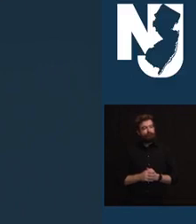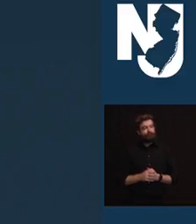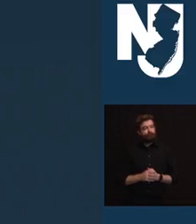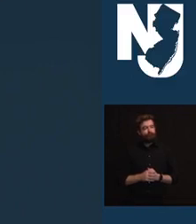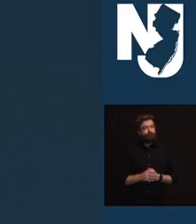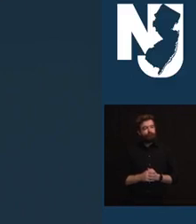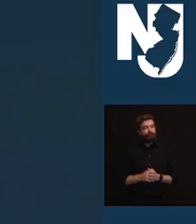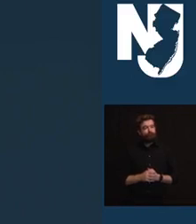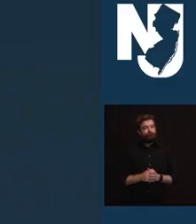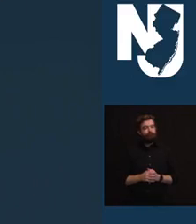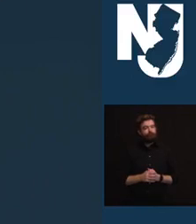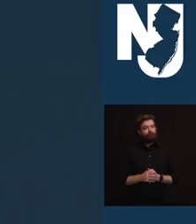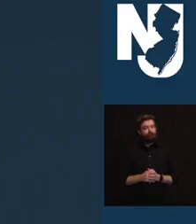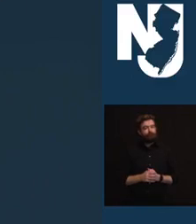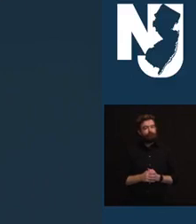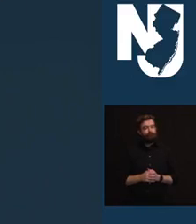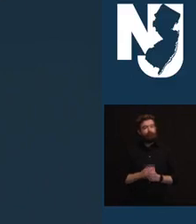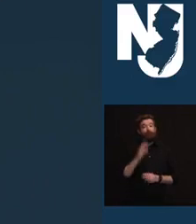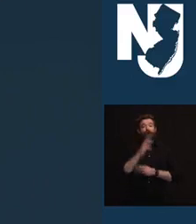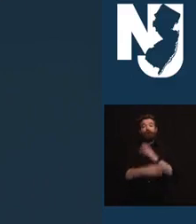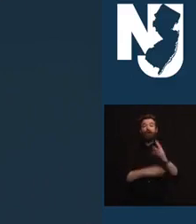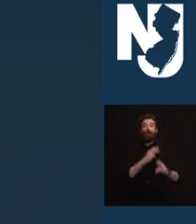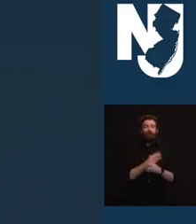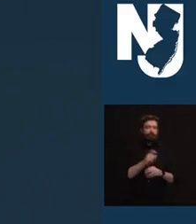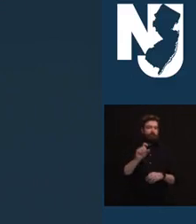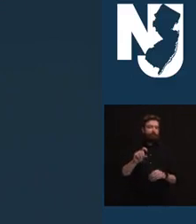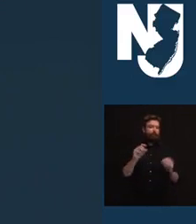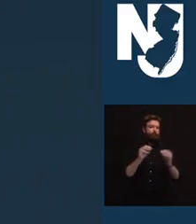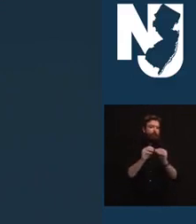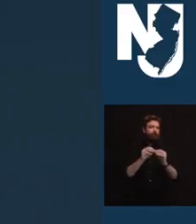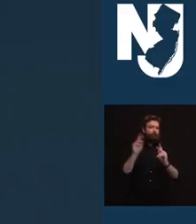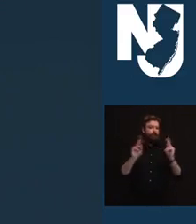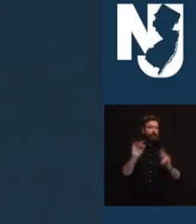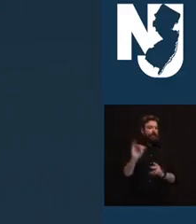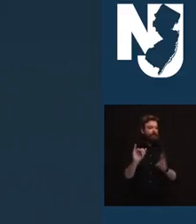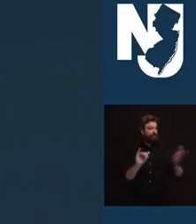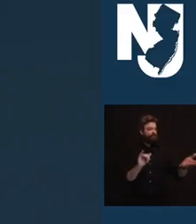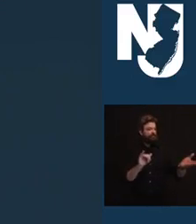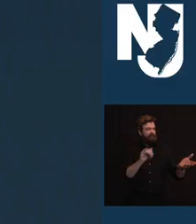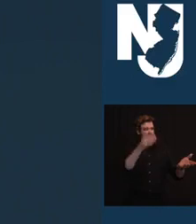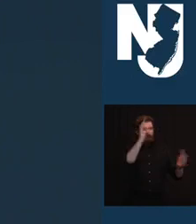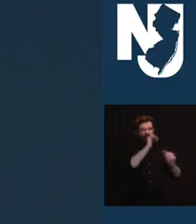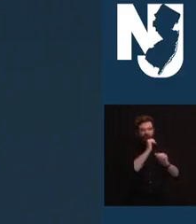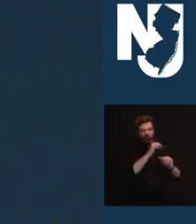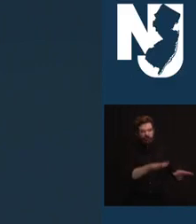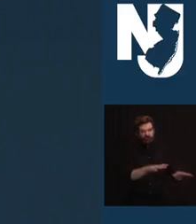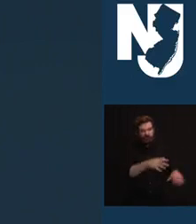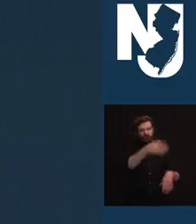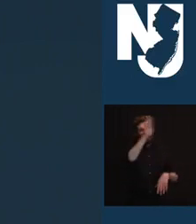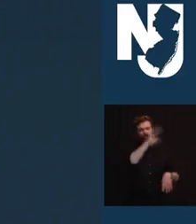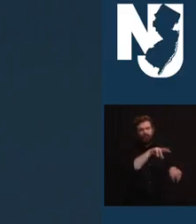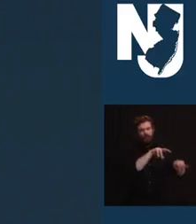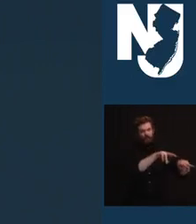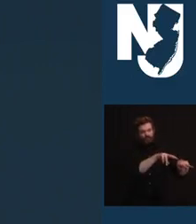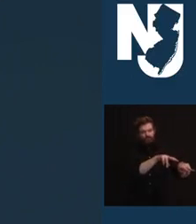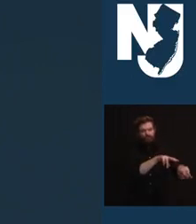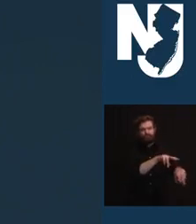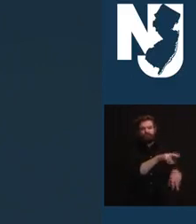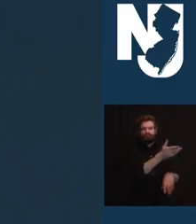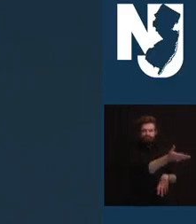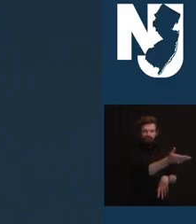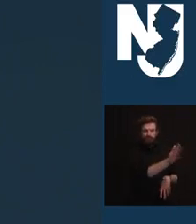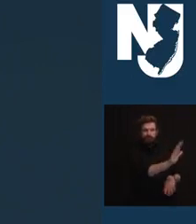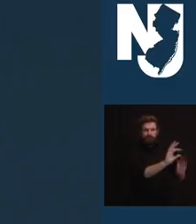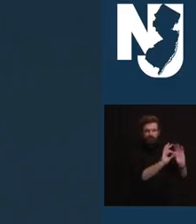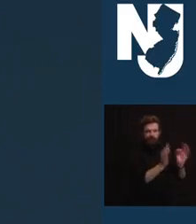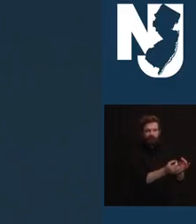the world needs more Tammys and not fewer. God bless her. God watch over her memory and her family and her blessed kids as they